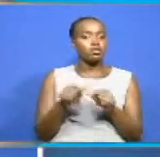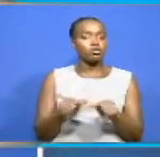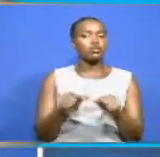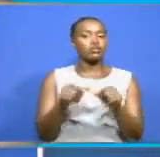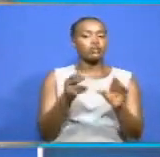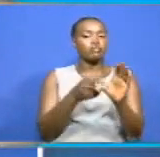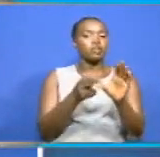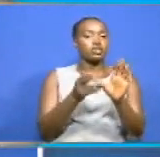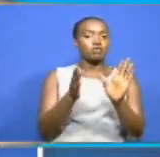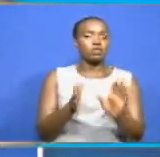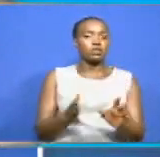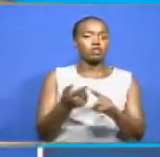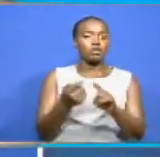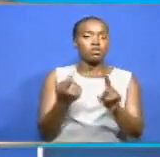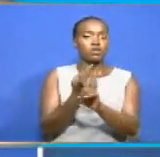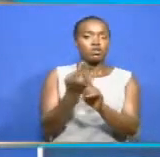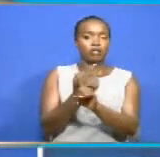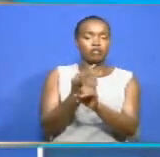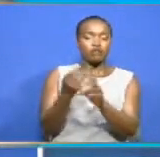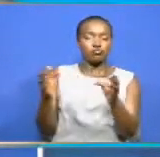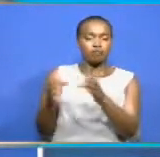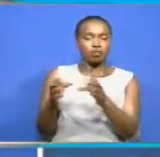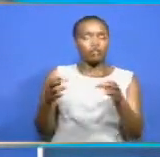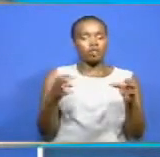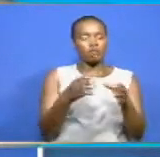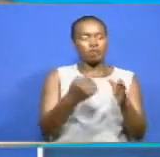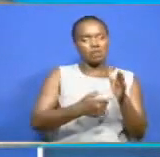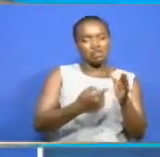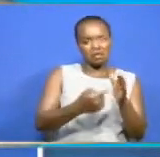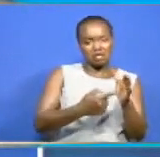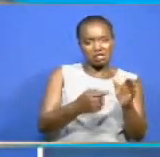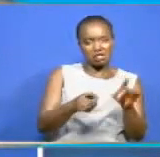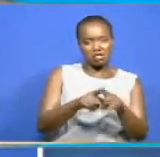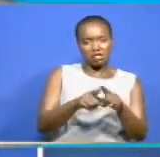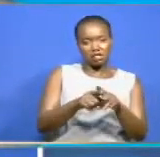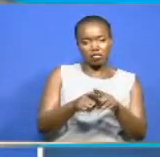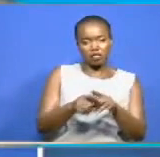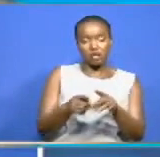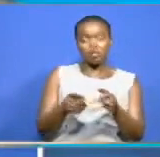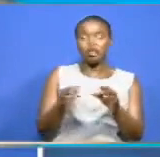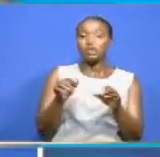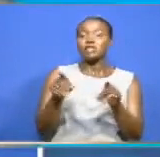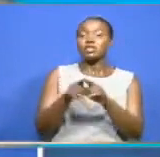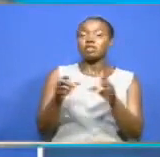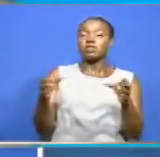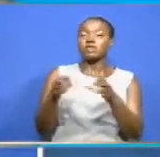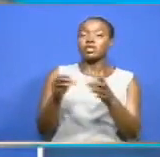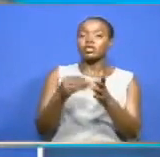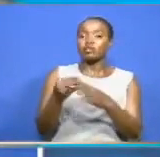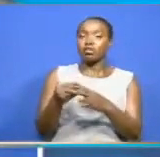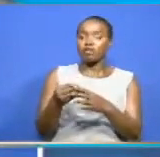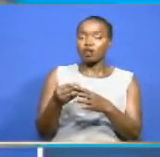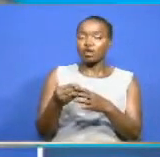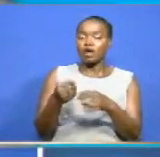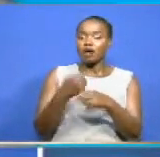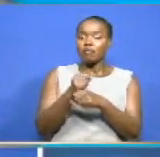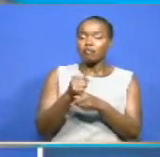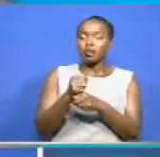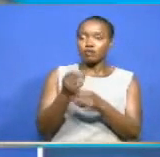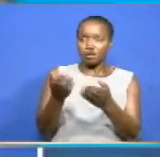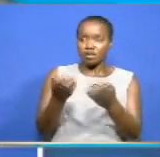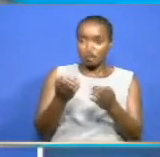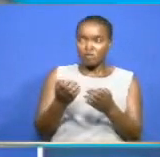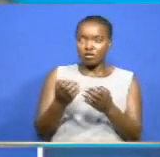participants coming from various companies, various industries, and being in the class. or they can be customized to meet the needs